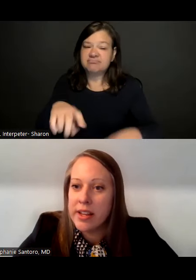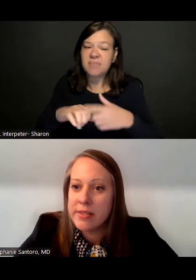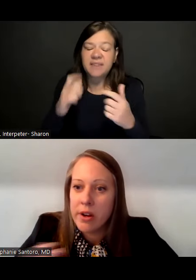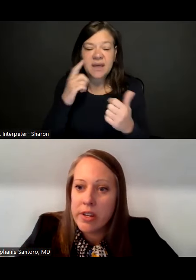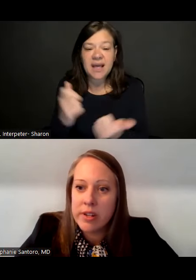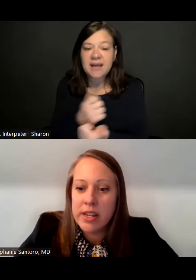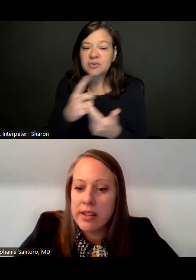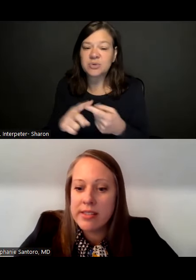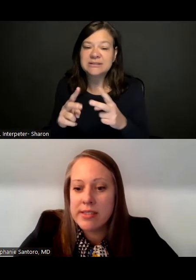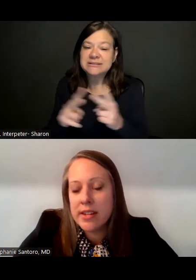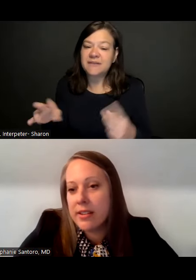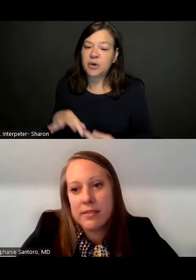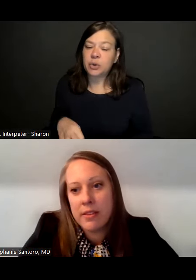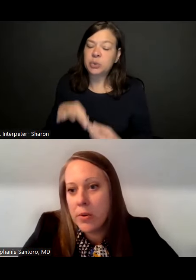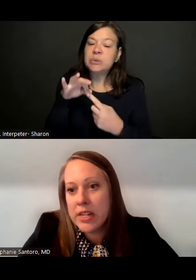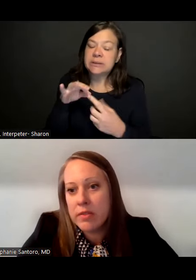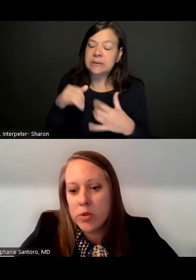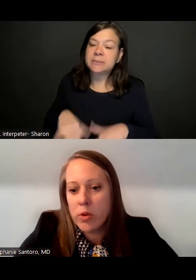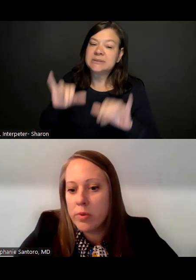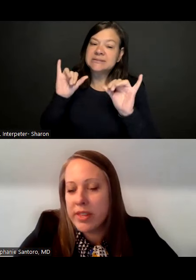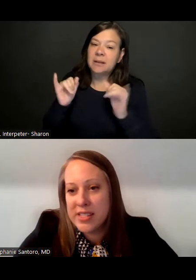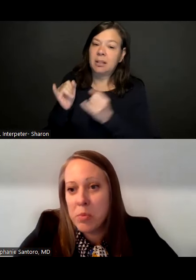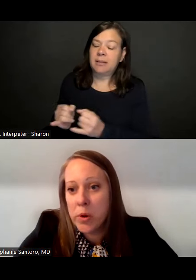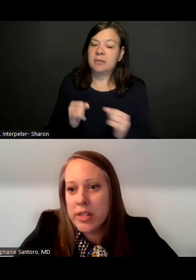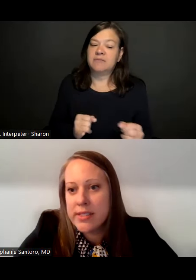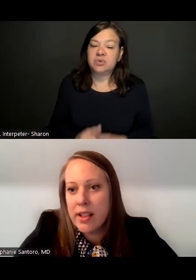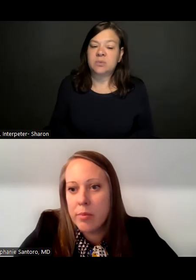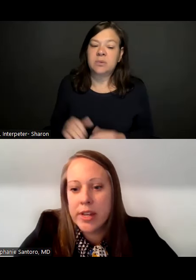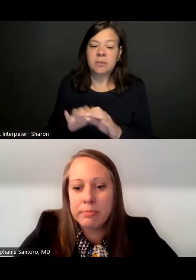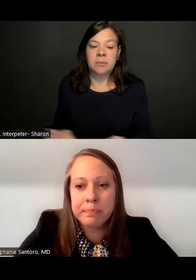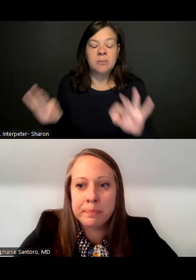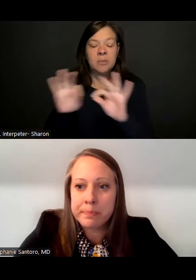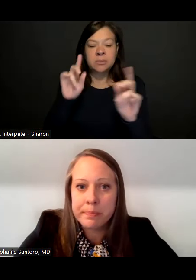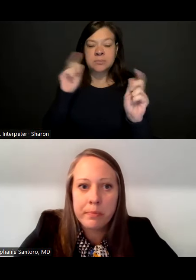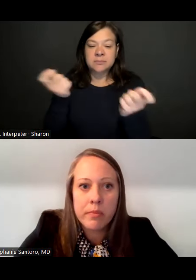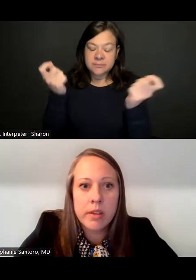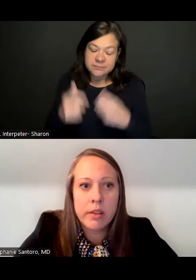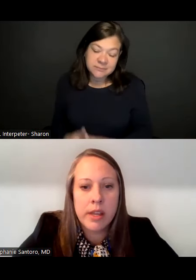everyone is very unique and still, an individual that's important to celebrate.